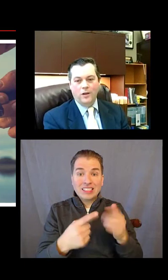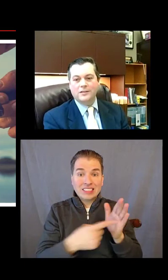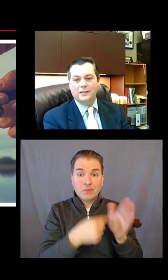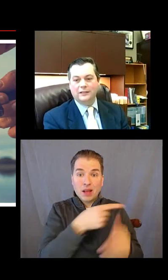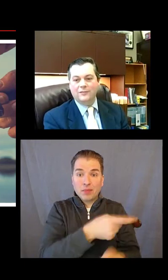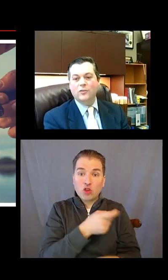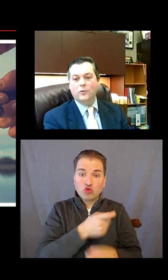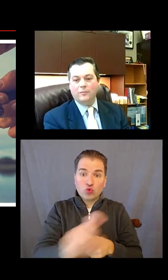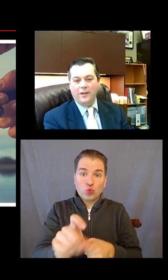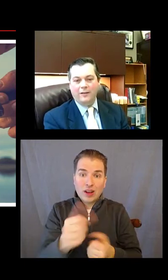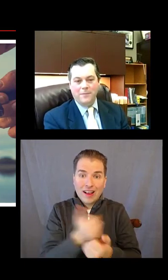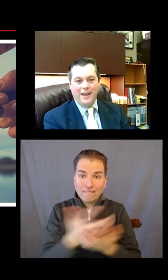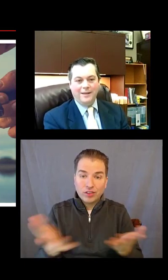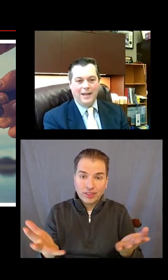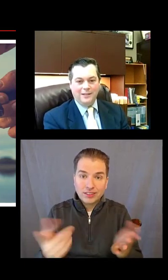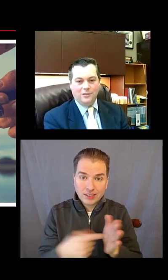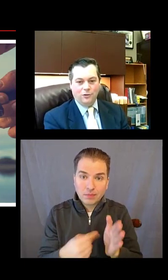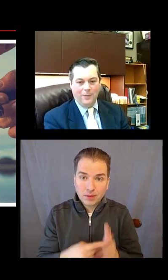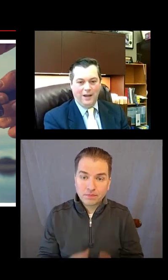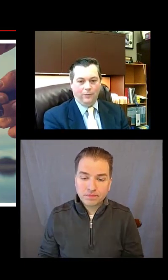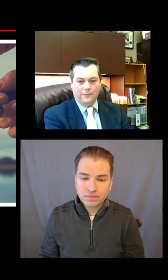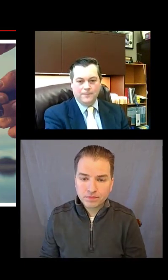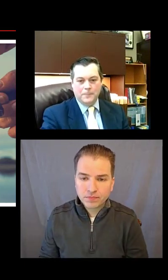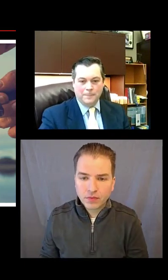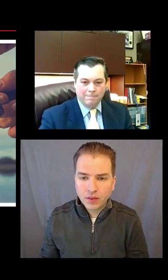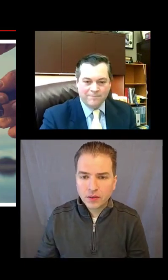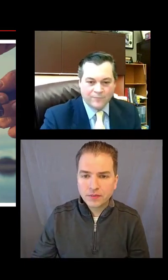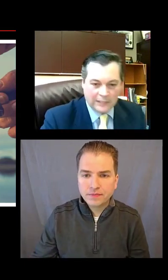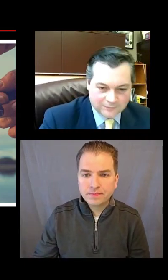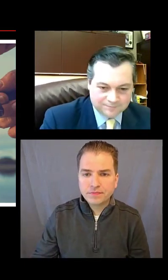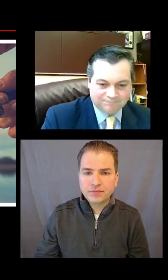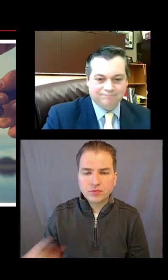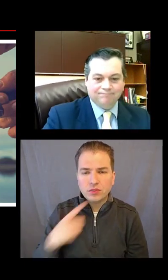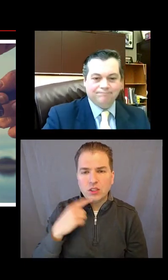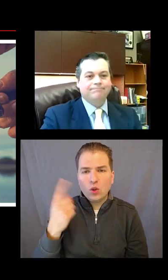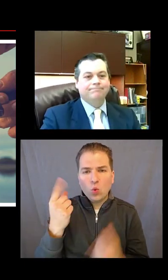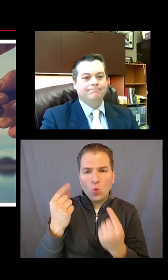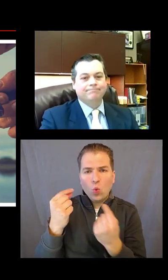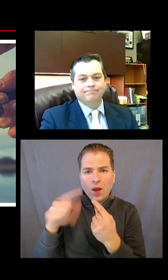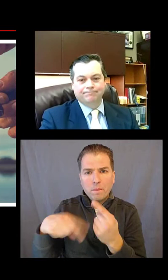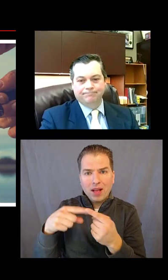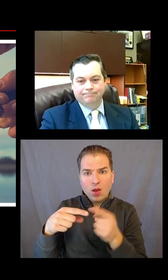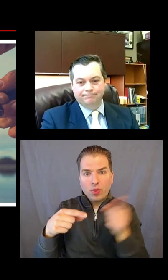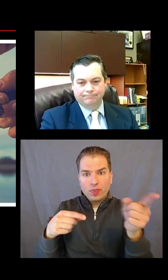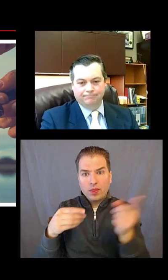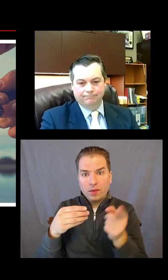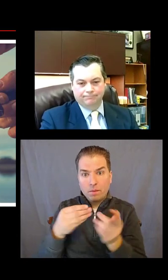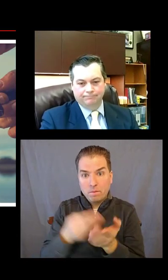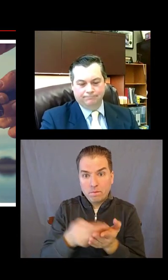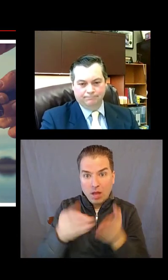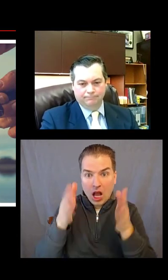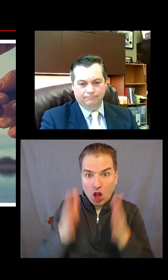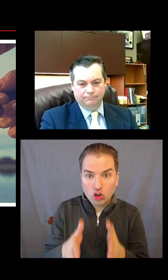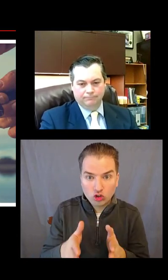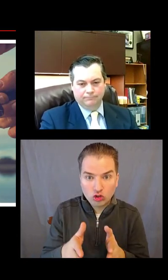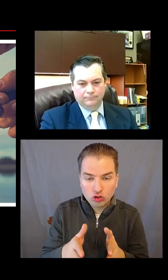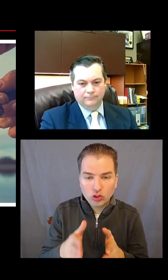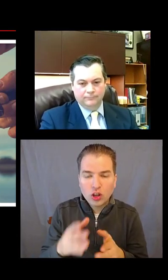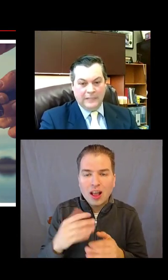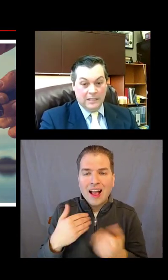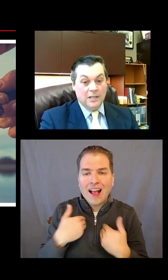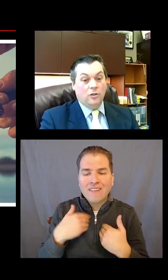the ones that leave you with a very bad taste in your mouth. What about the due diligence on the part of the